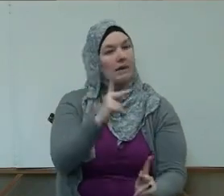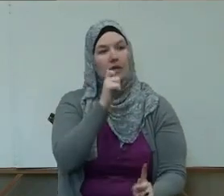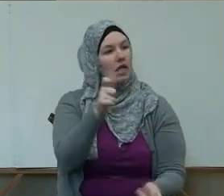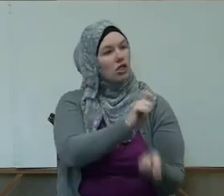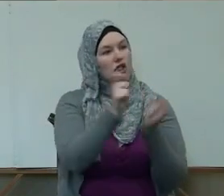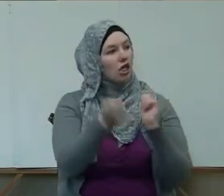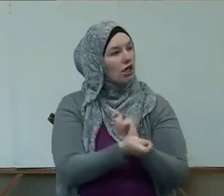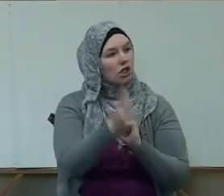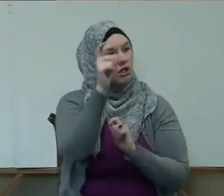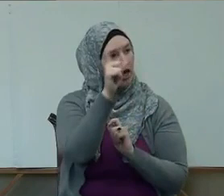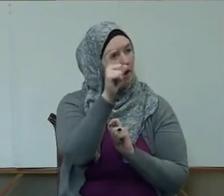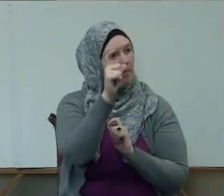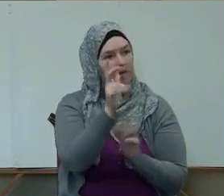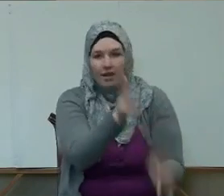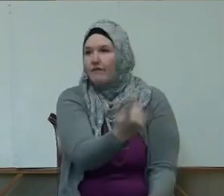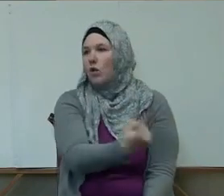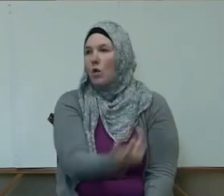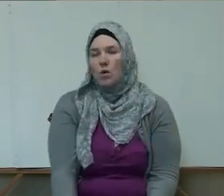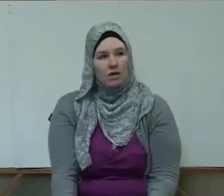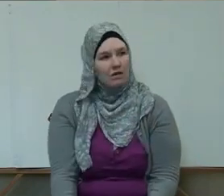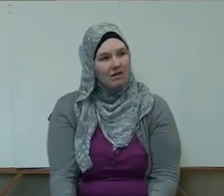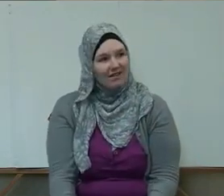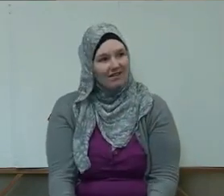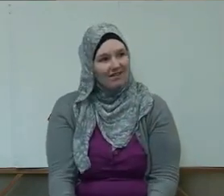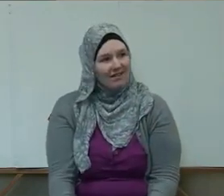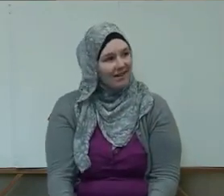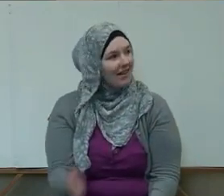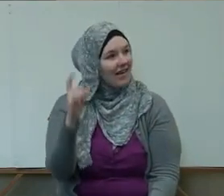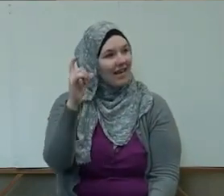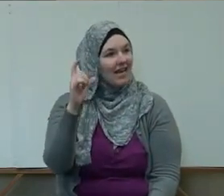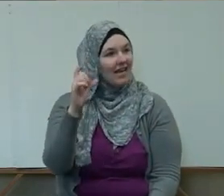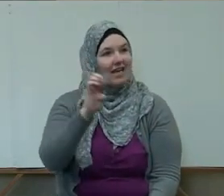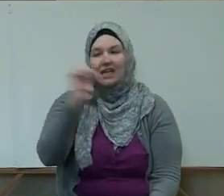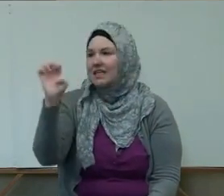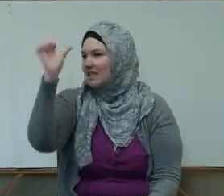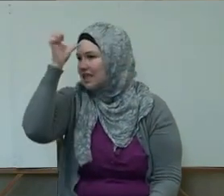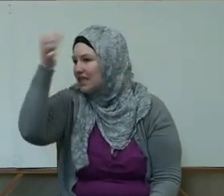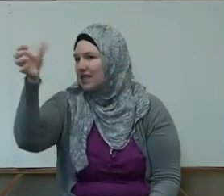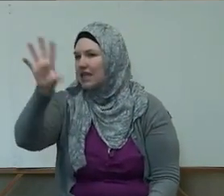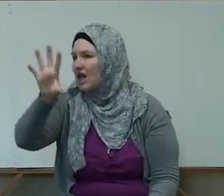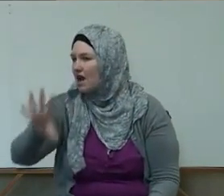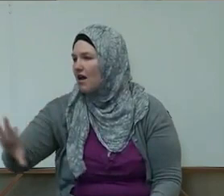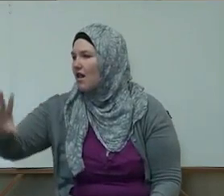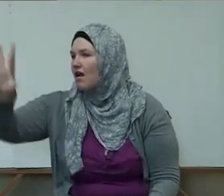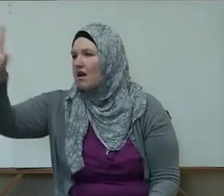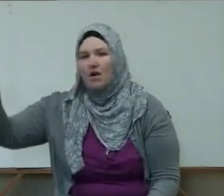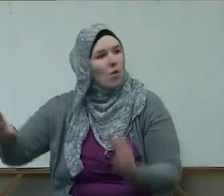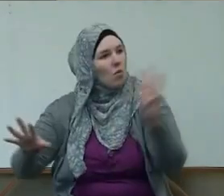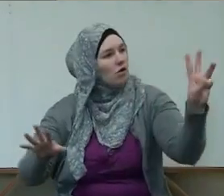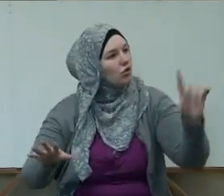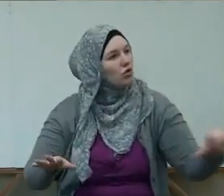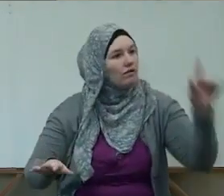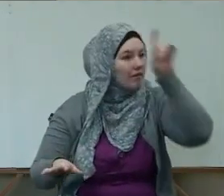not change to Islam, they are left alone. This is true in the East, in India and subcontinent, and it's true in the West.